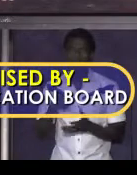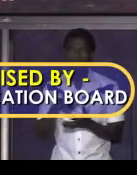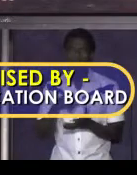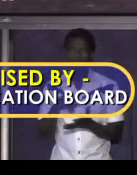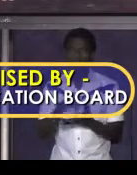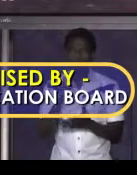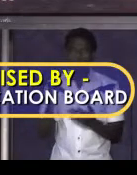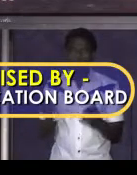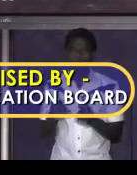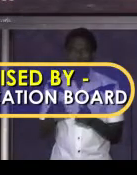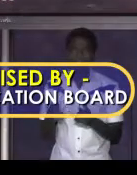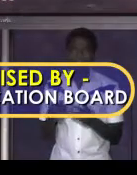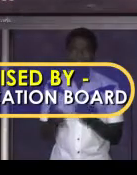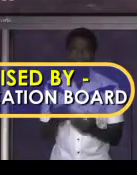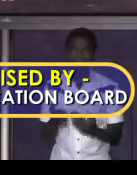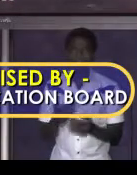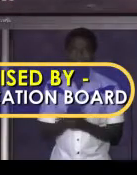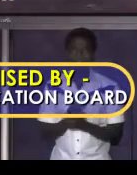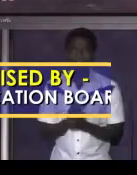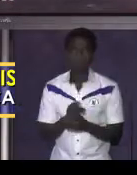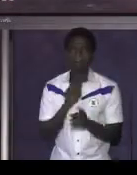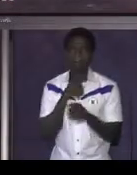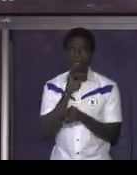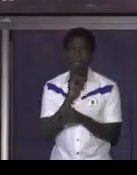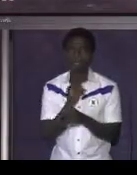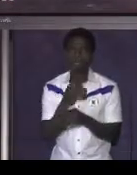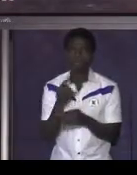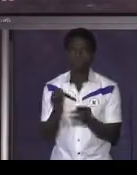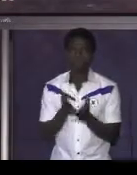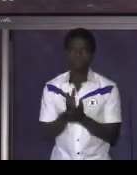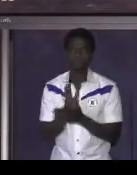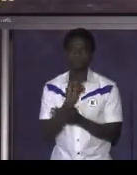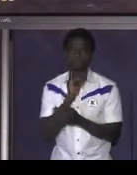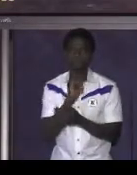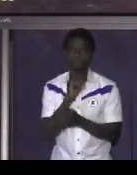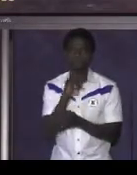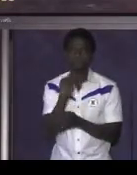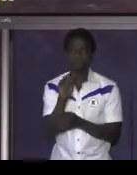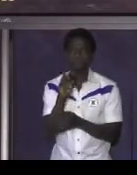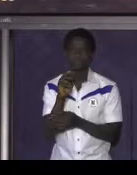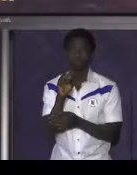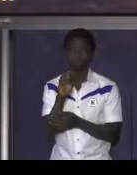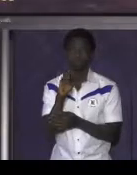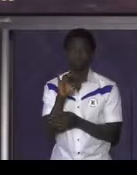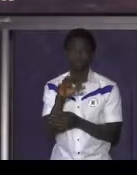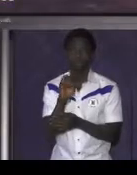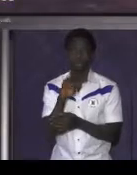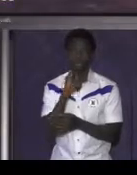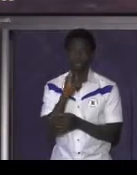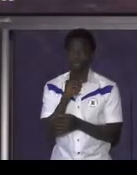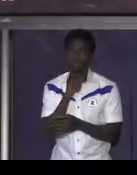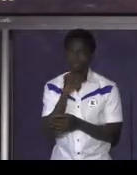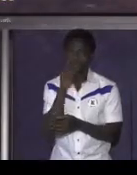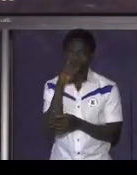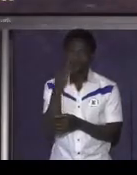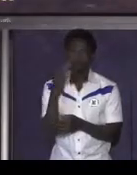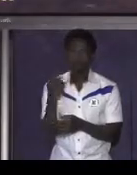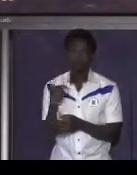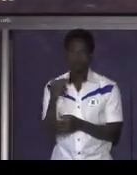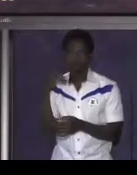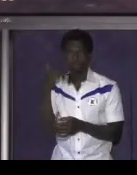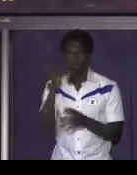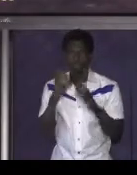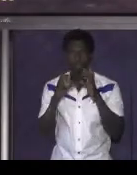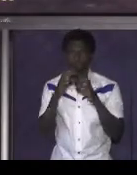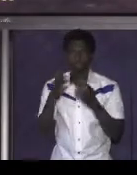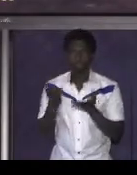cheap. Your answer is what? The correct answer is T-Mobile. It's not one of the telecommunication